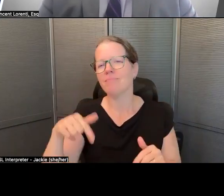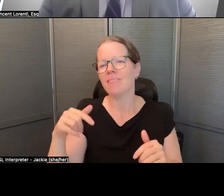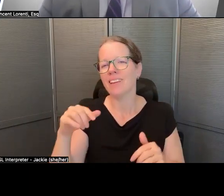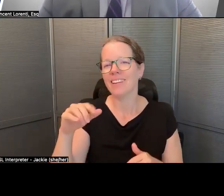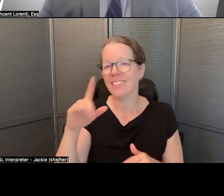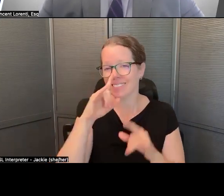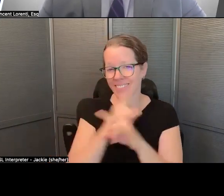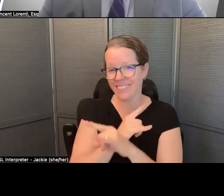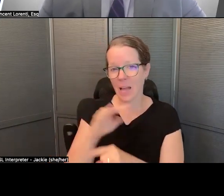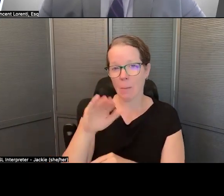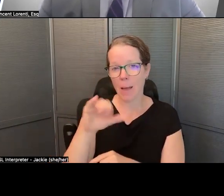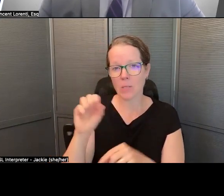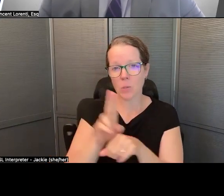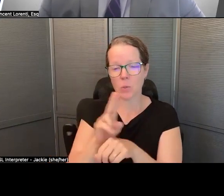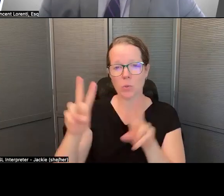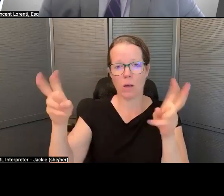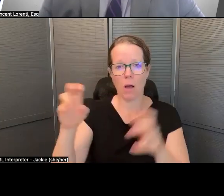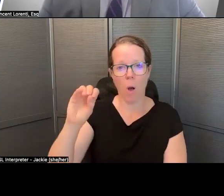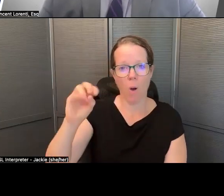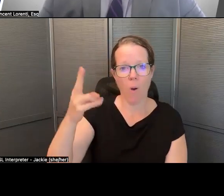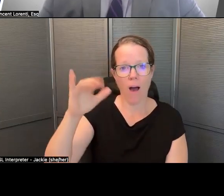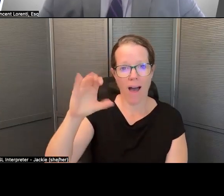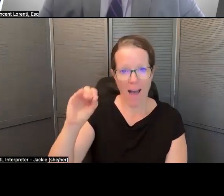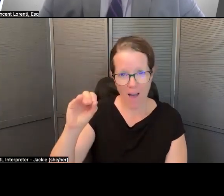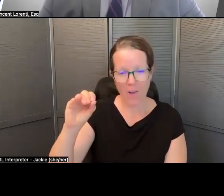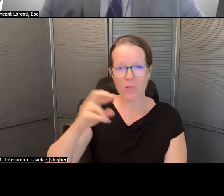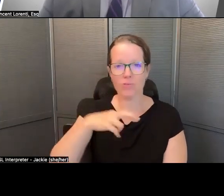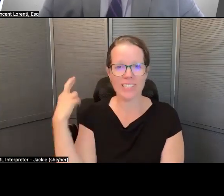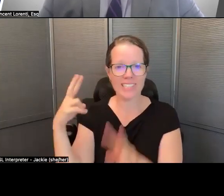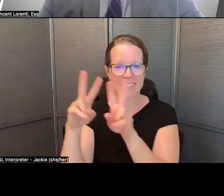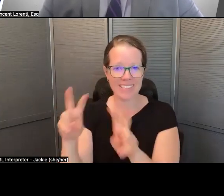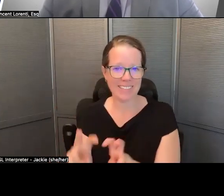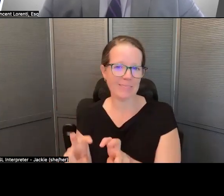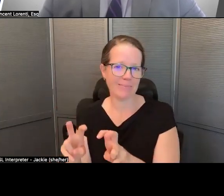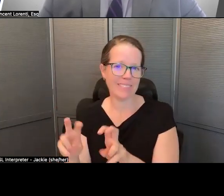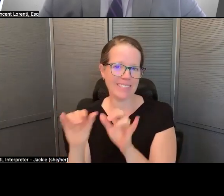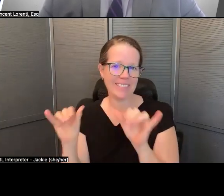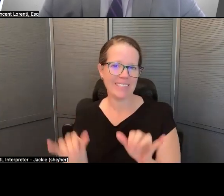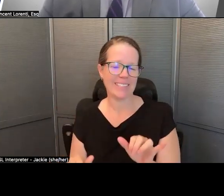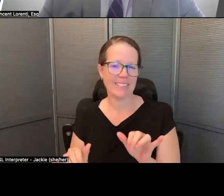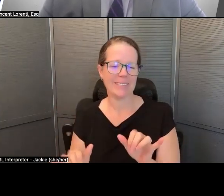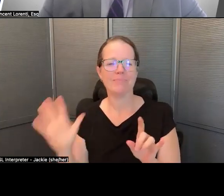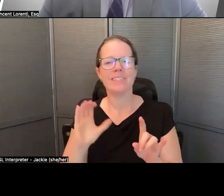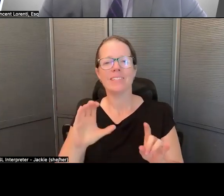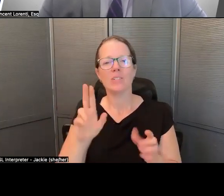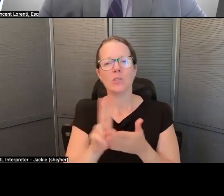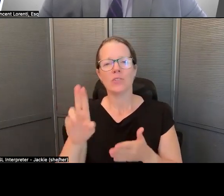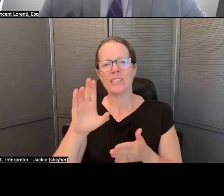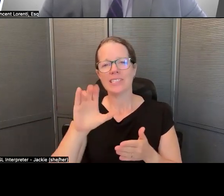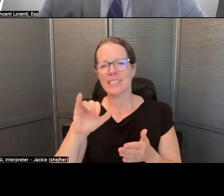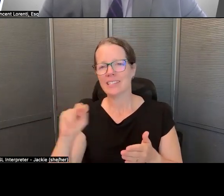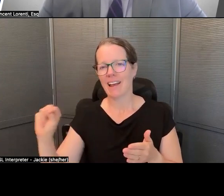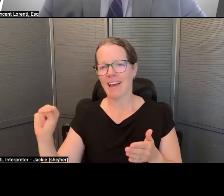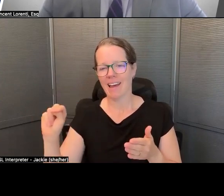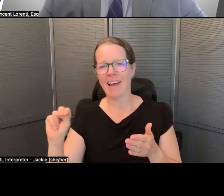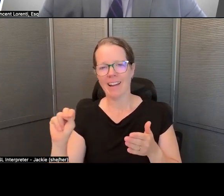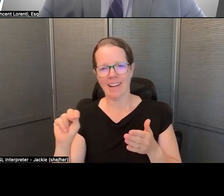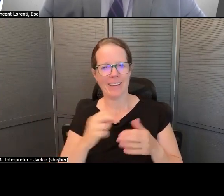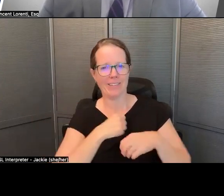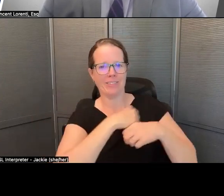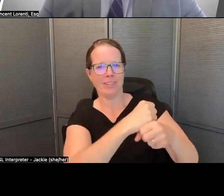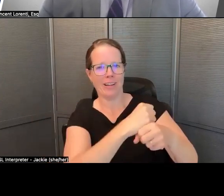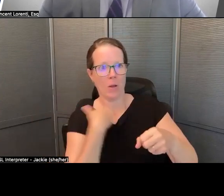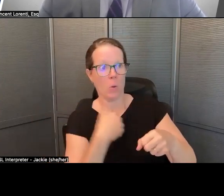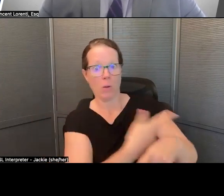It was created by the Department of Correction at the University of Cincinnati for the state of Ohio, and we've used that in Massachusetts for about the last